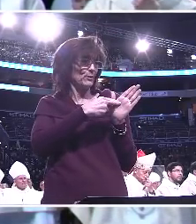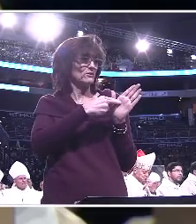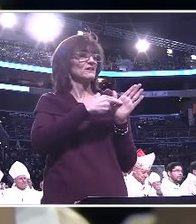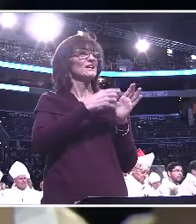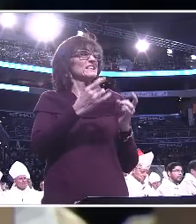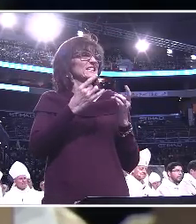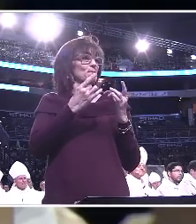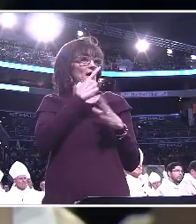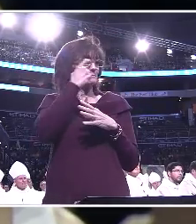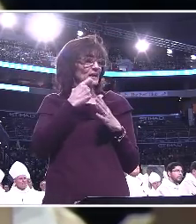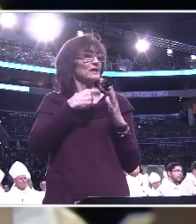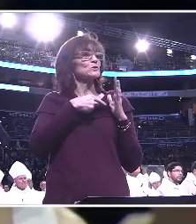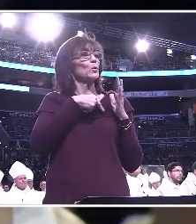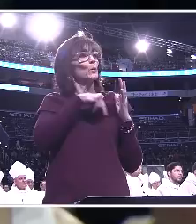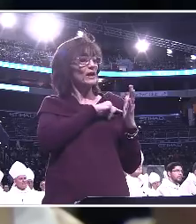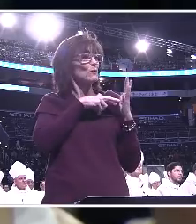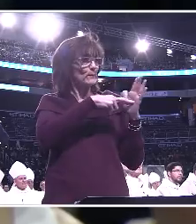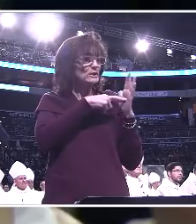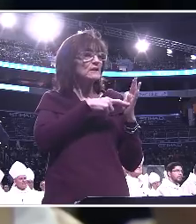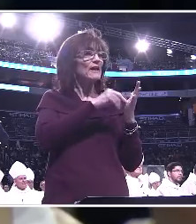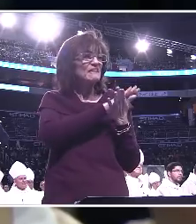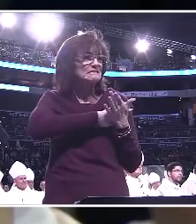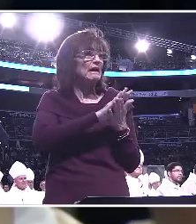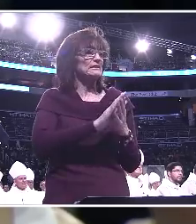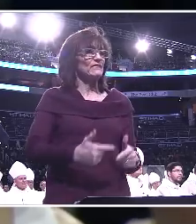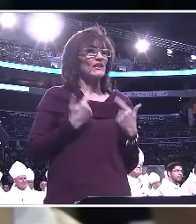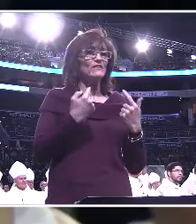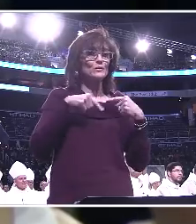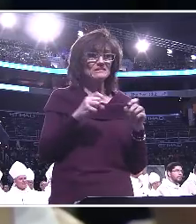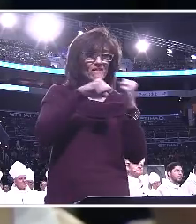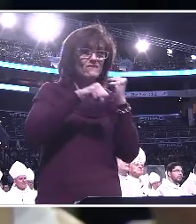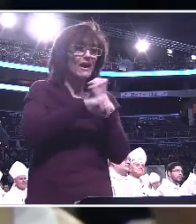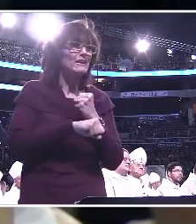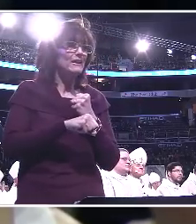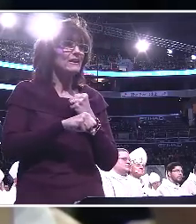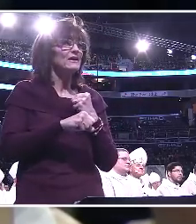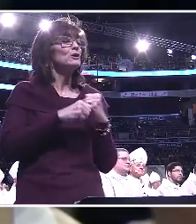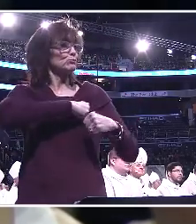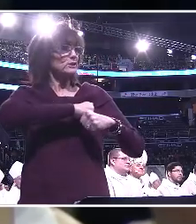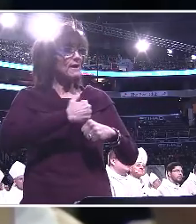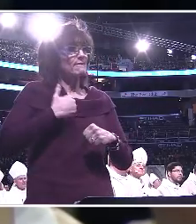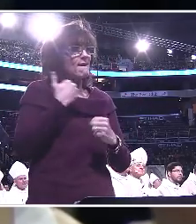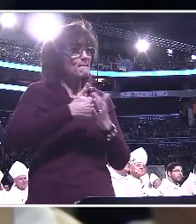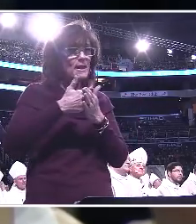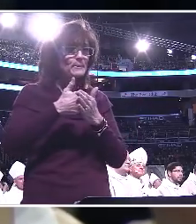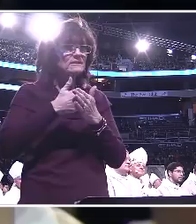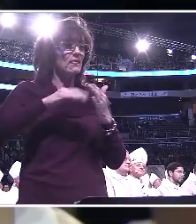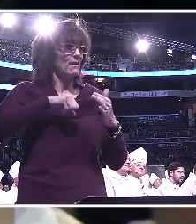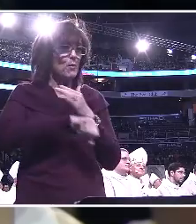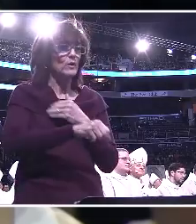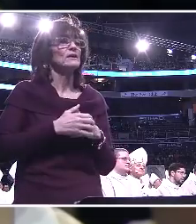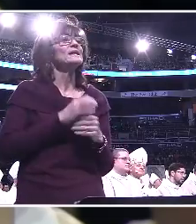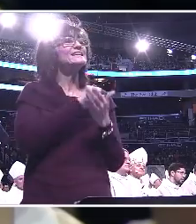human life. We're still fighting the battles to protect unborn babies. And so, as St. Paul says in today's